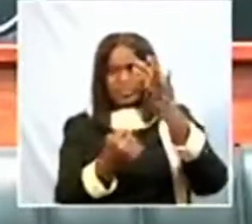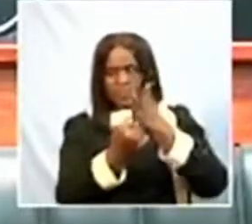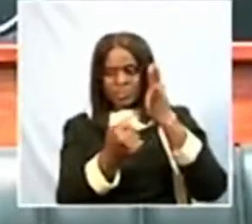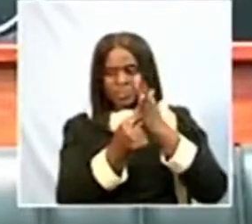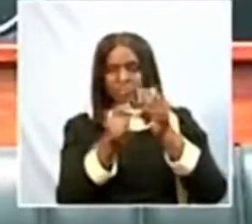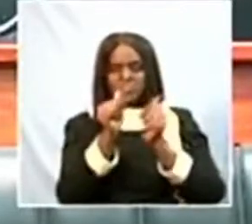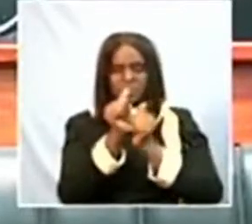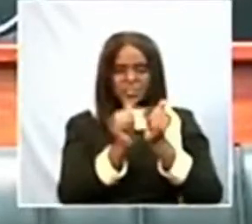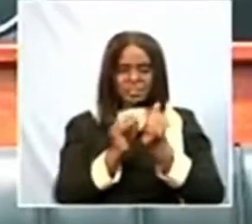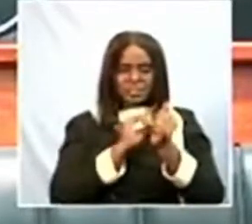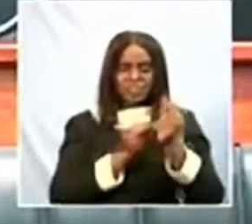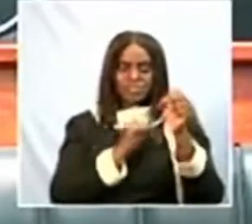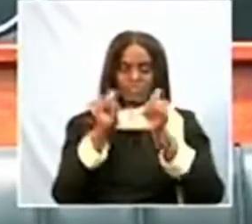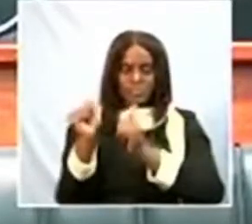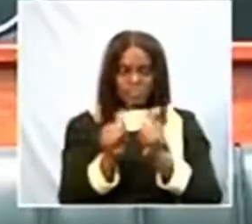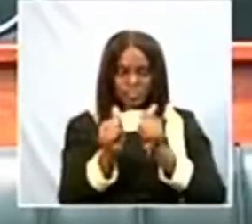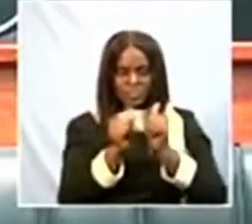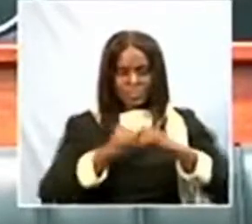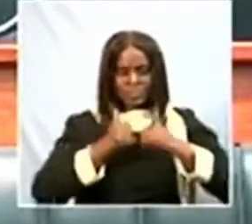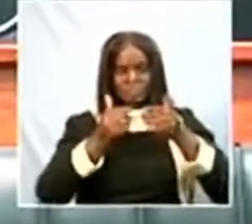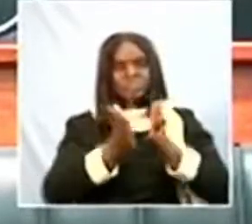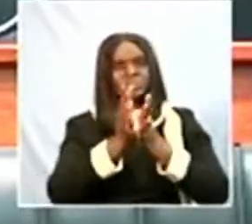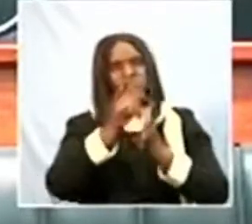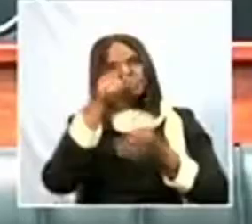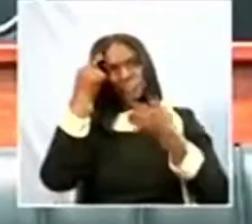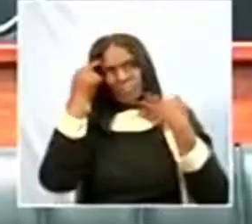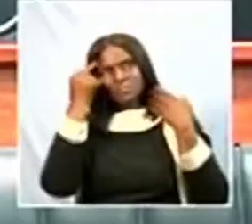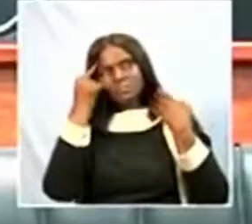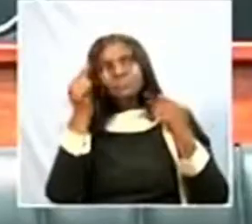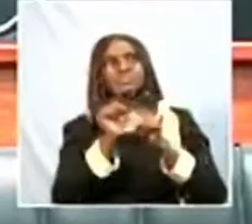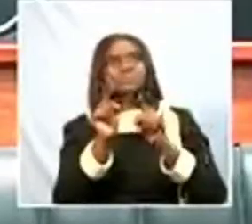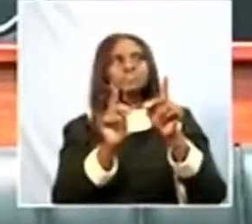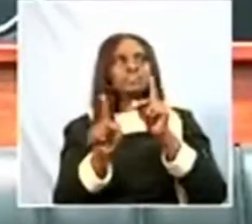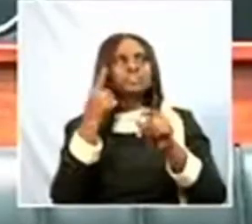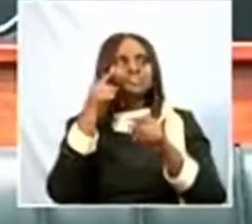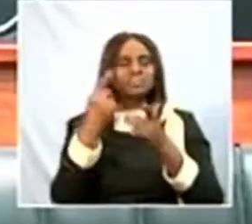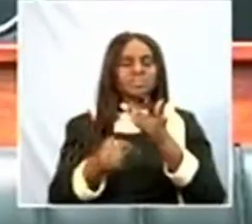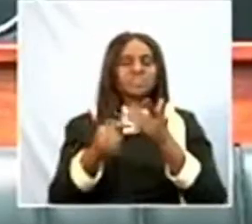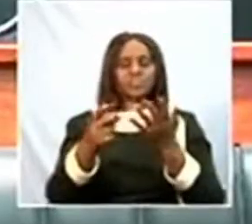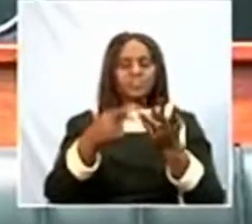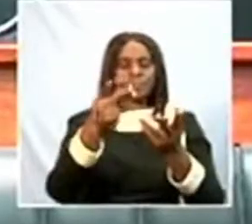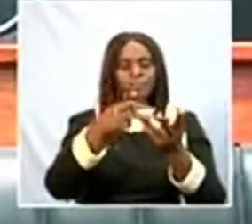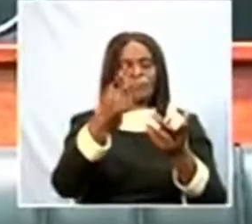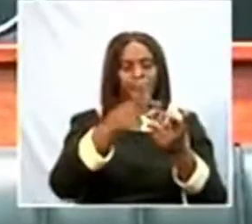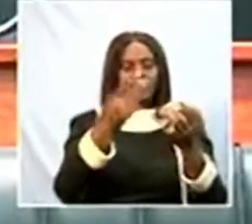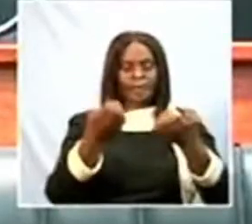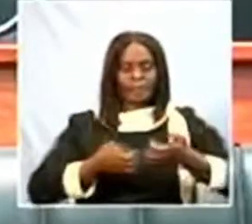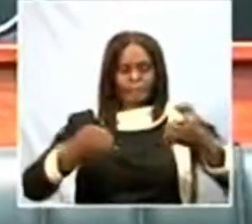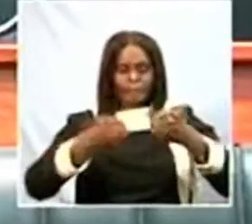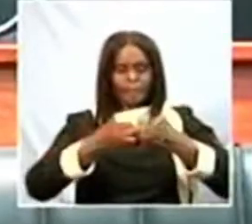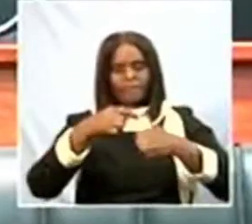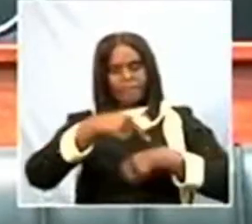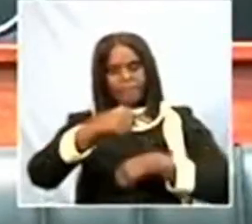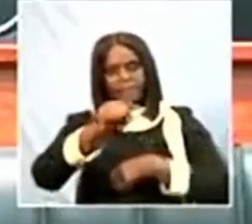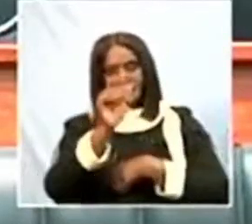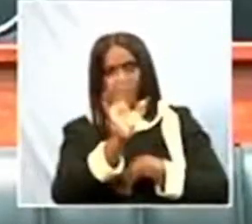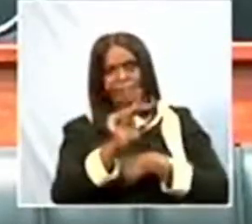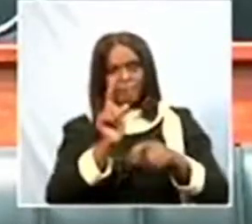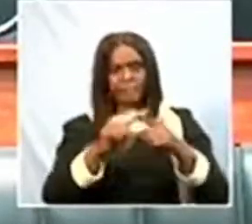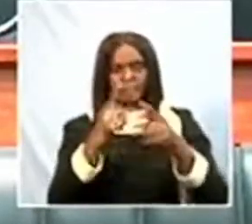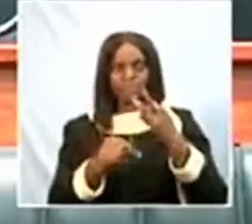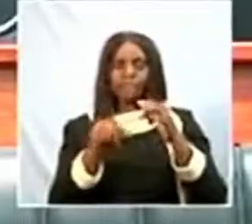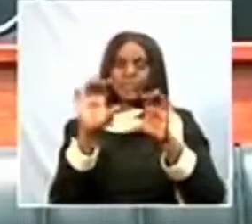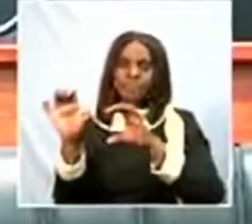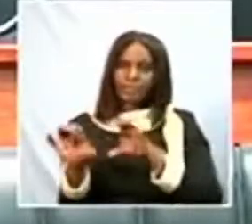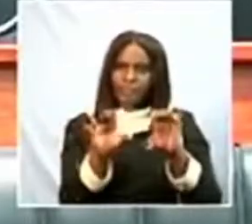our actions as you join me in urging the government and the general public to prioritize environmental sustainability by doing